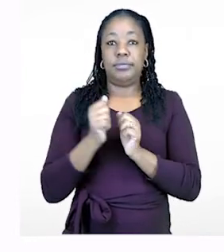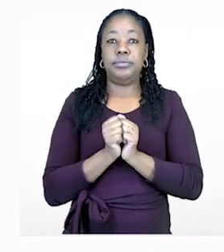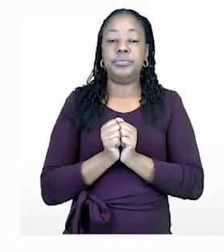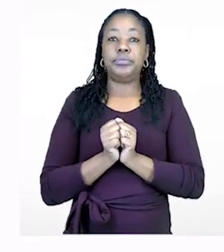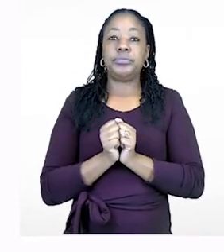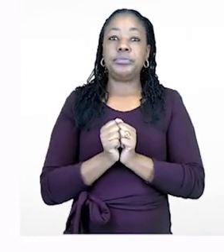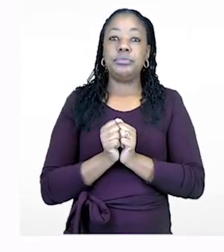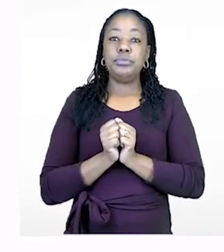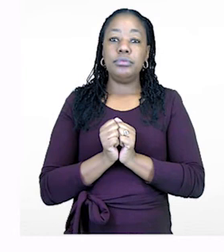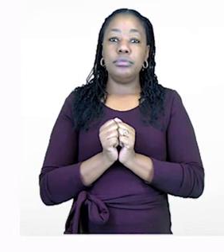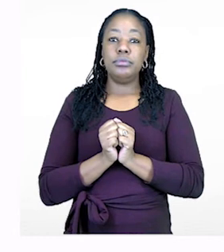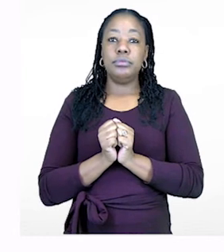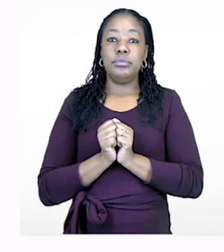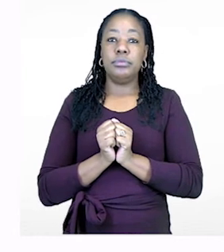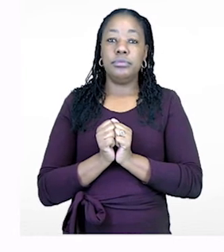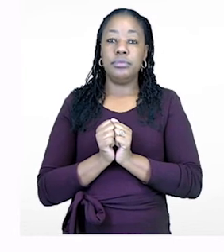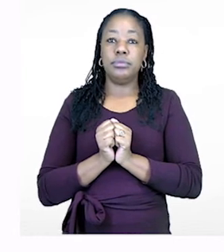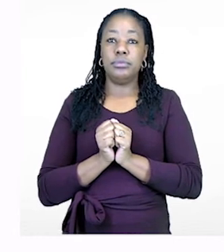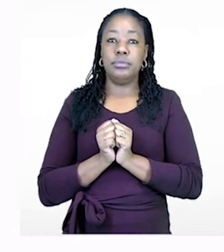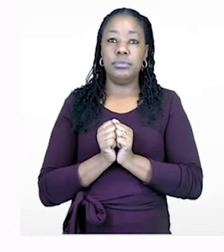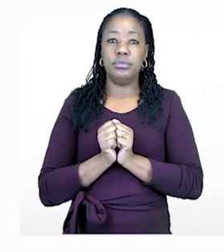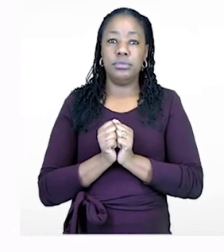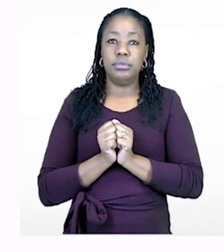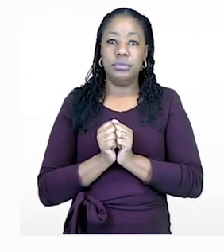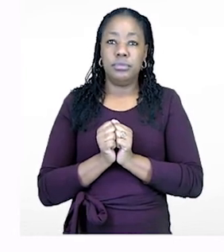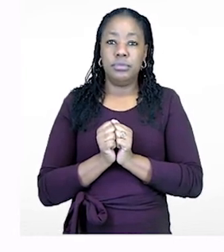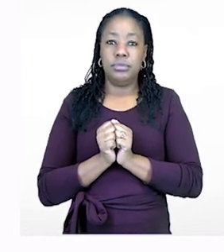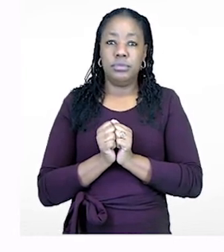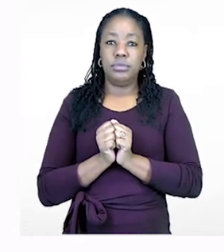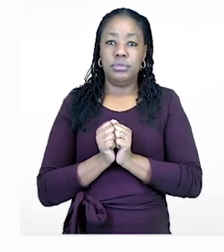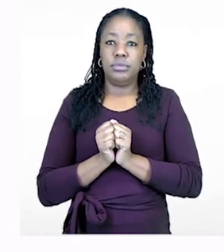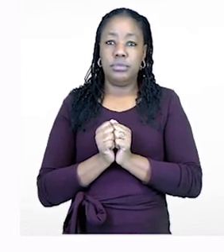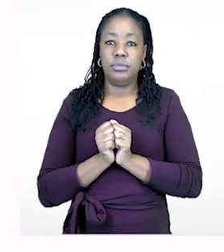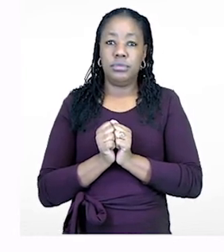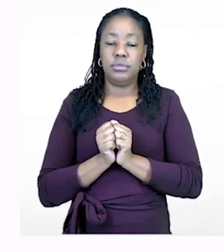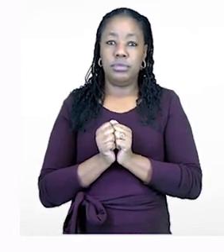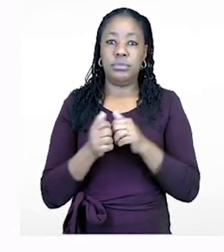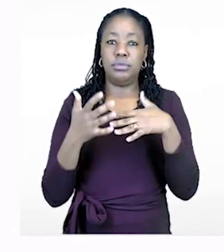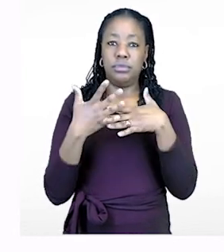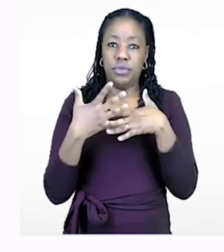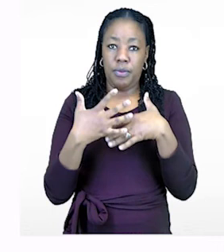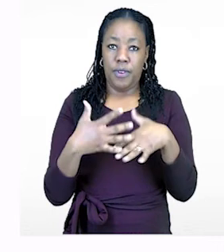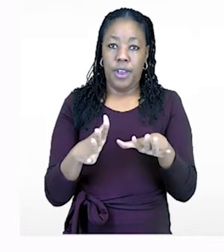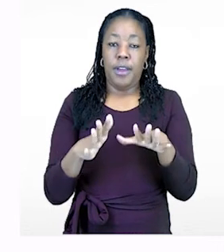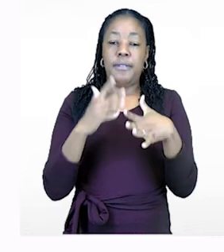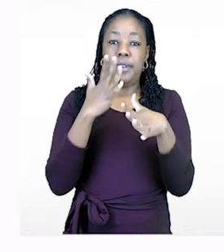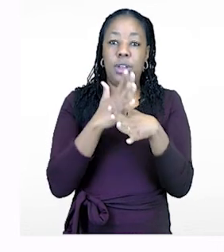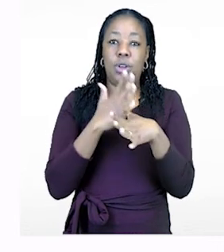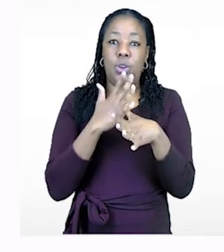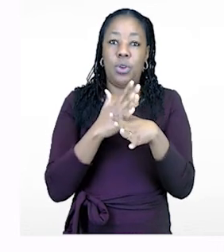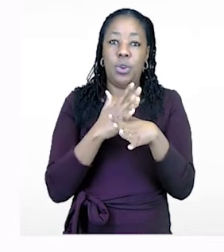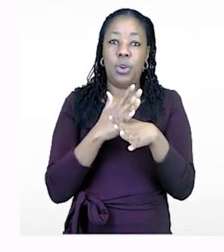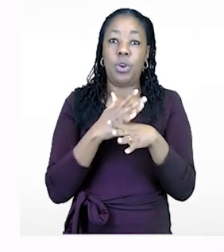check with your eyes. And make sure that when you are done, you have finished every item that is